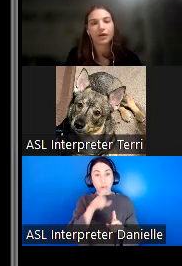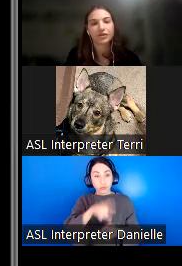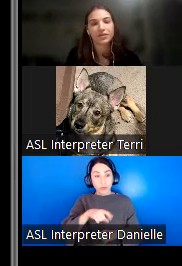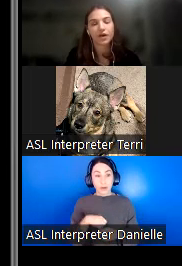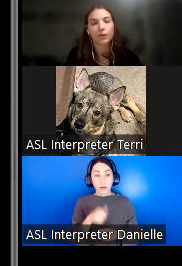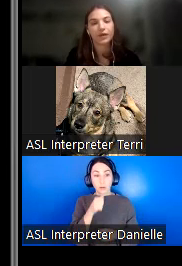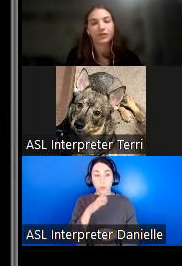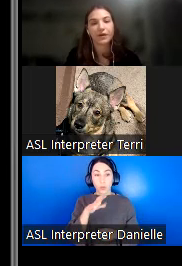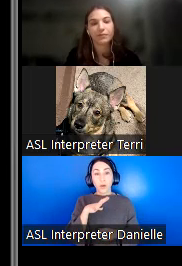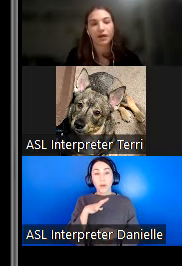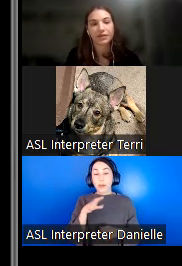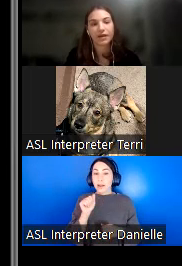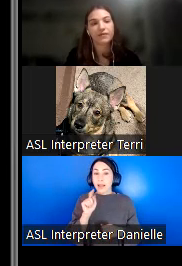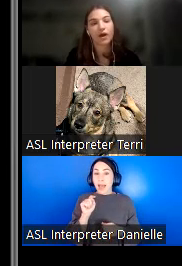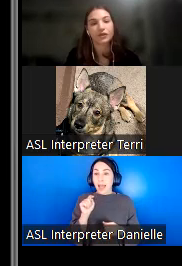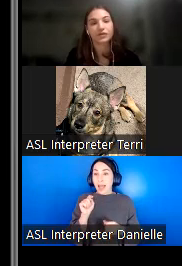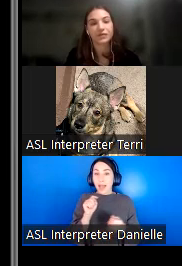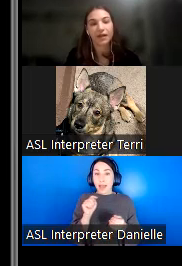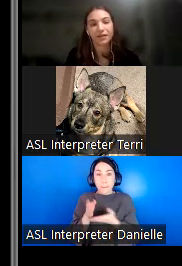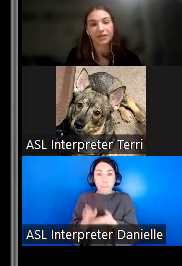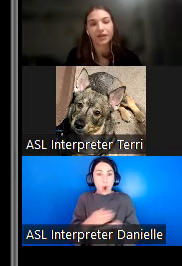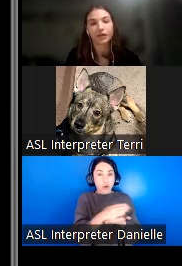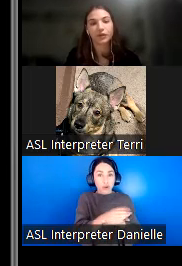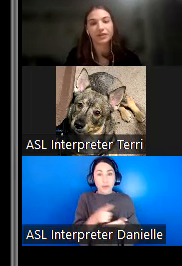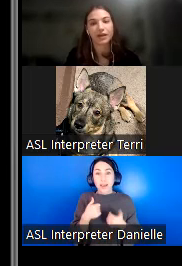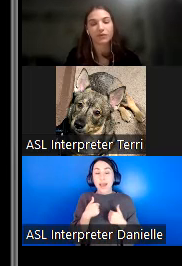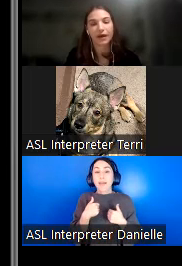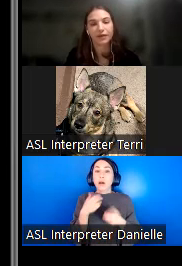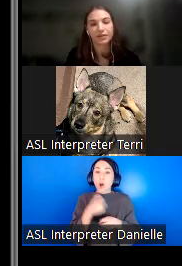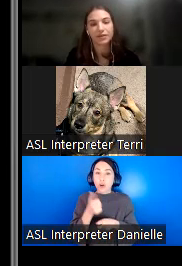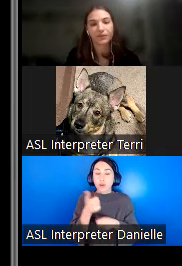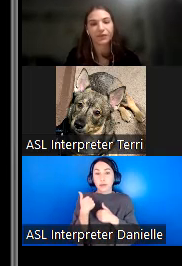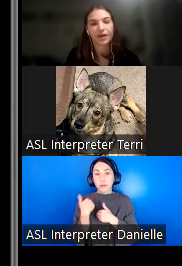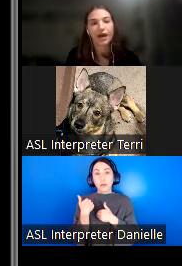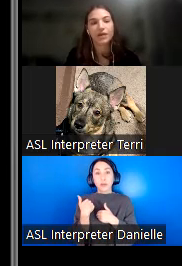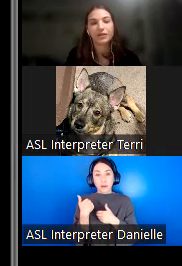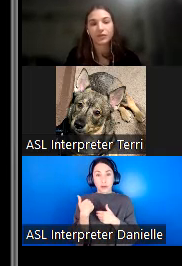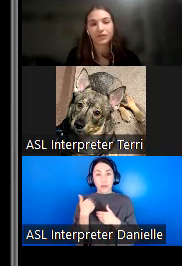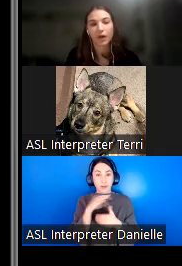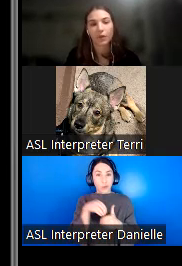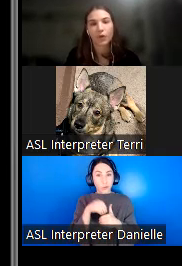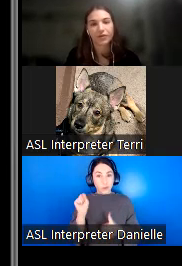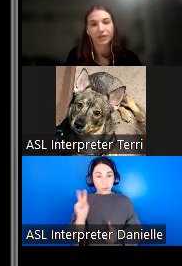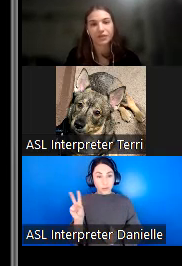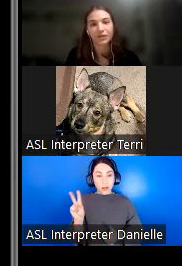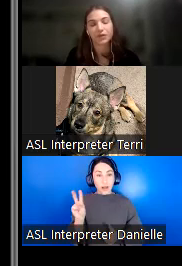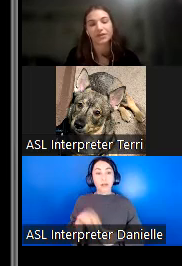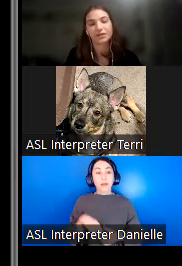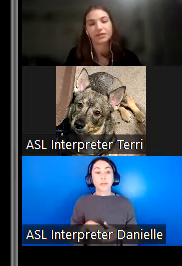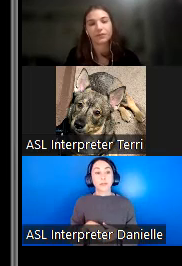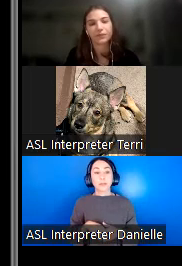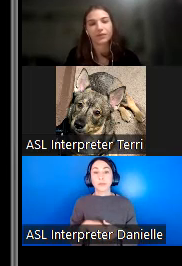Women at the margins are the ones who bear the brunt of the harshest realities, including sexual violence. And they do so with the